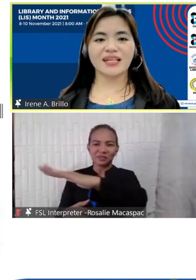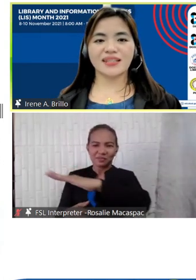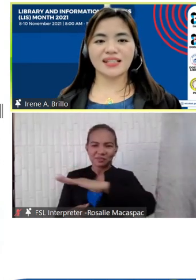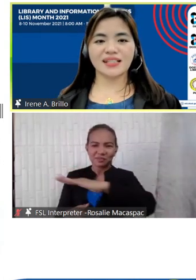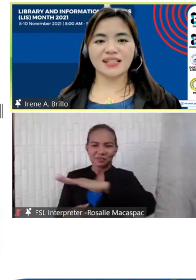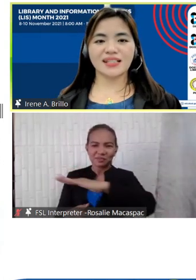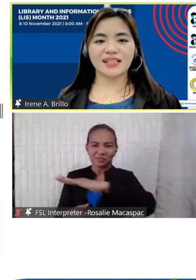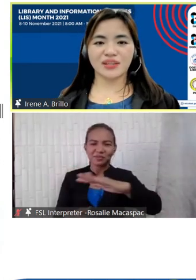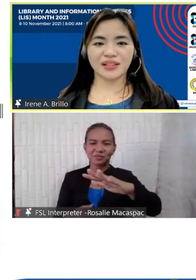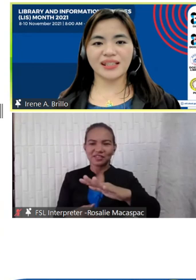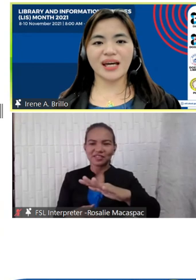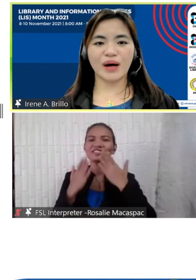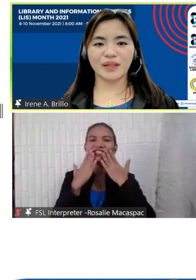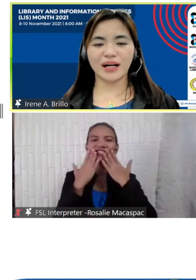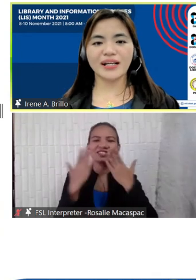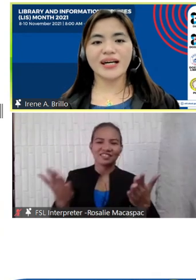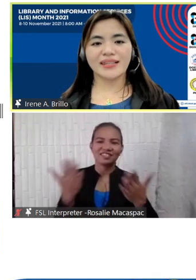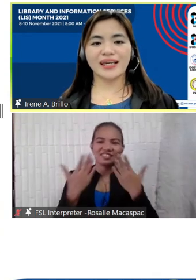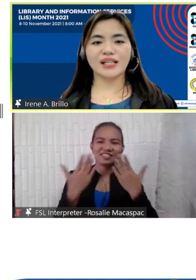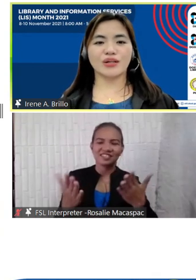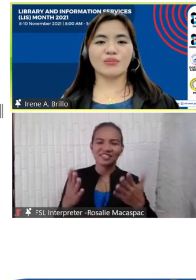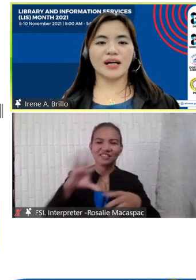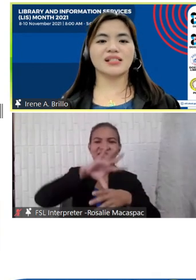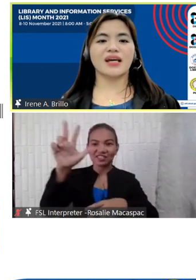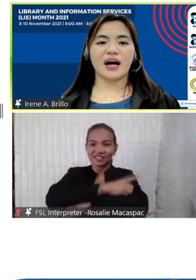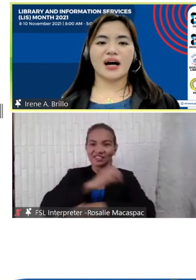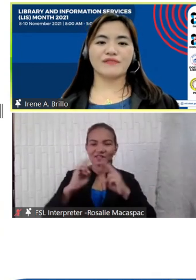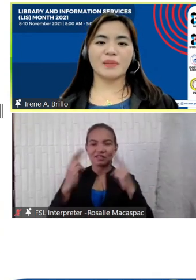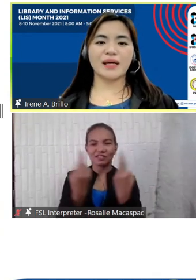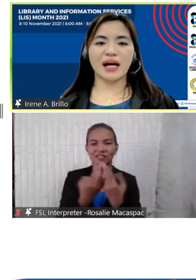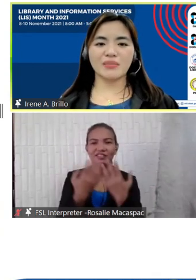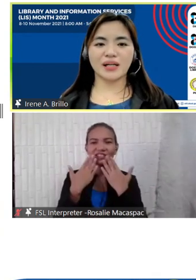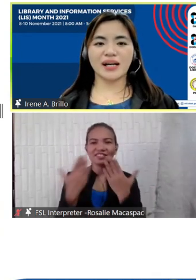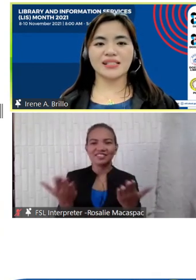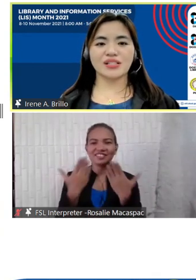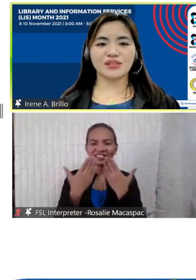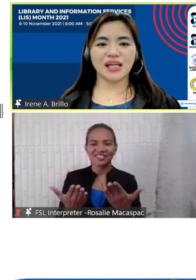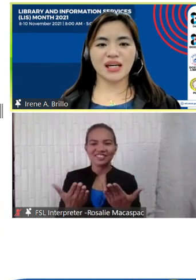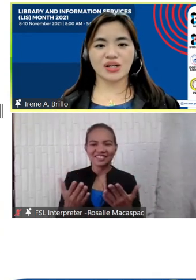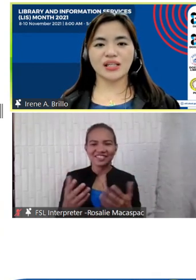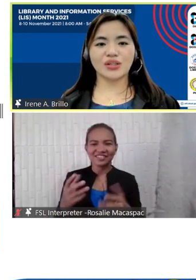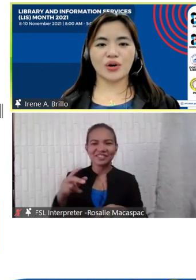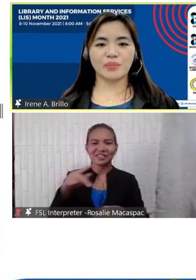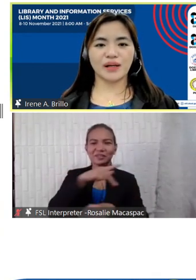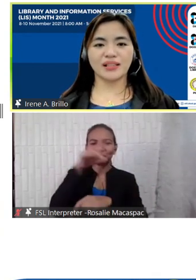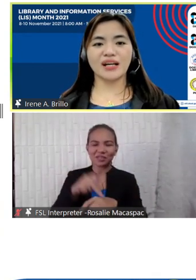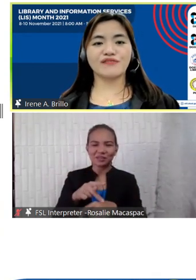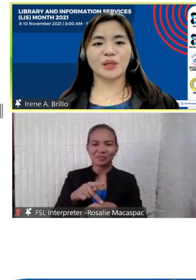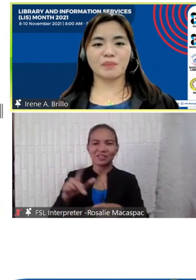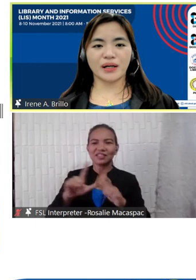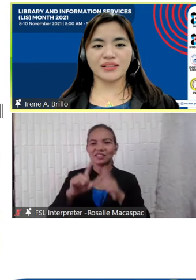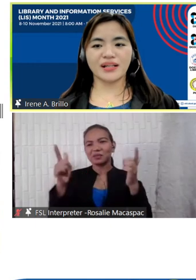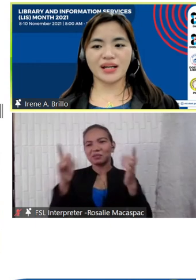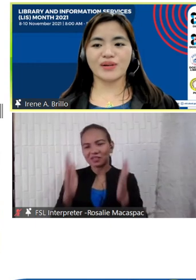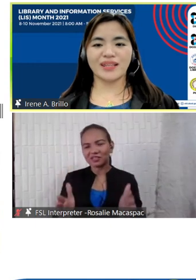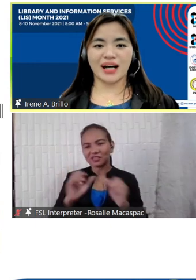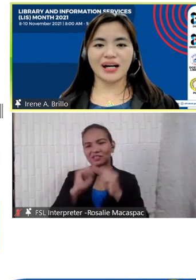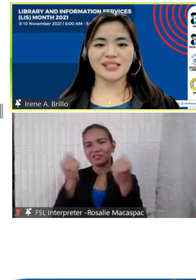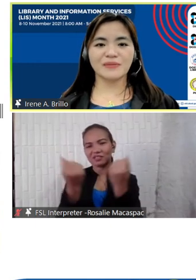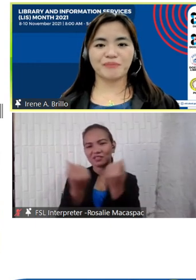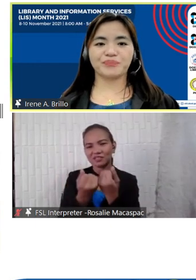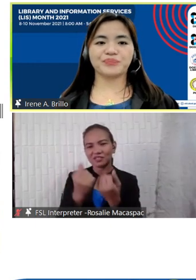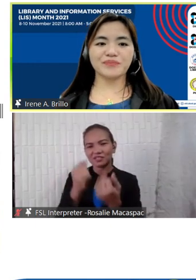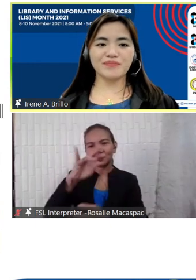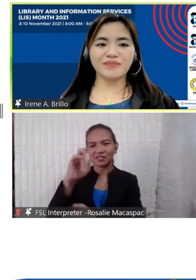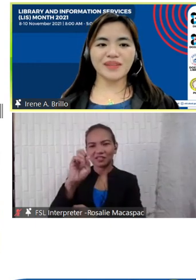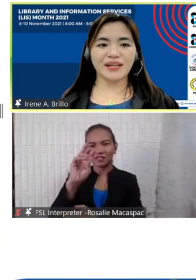joining us in this 3-day webinar. Thank you so much, Philippine Librarians Association Incorporated, for partnering with